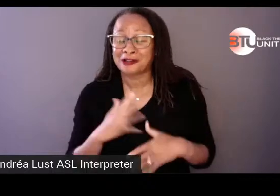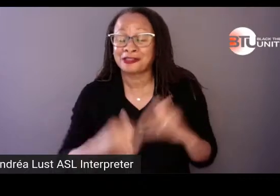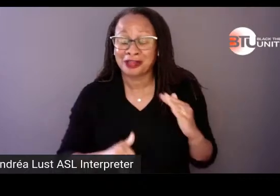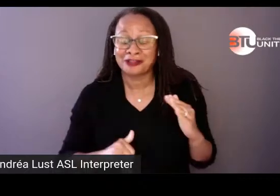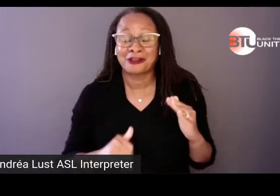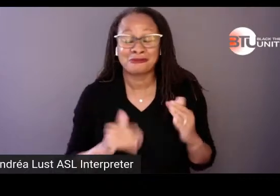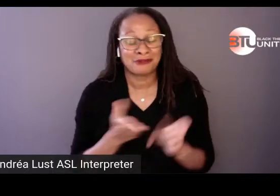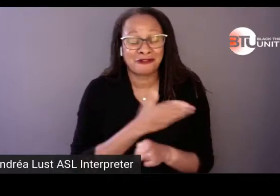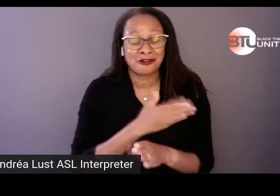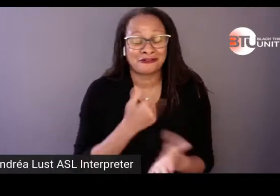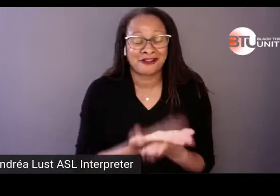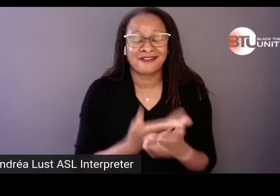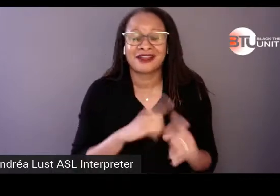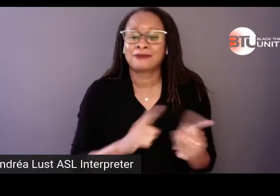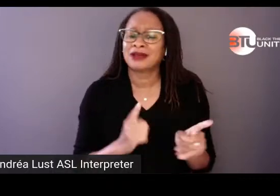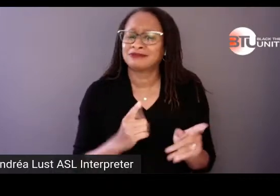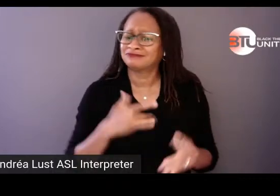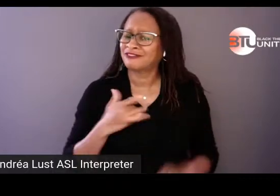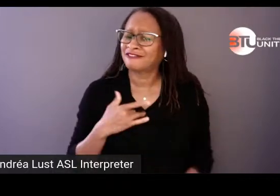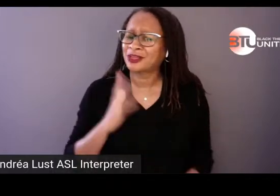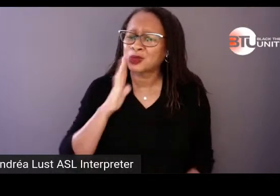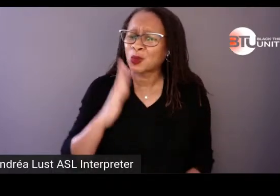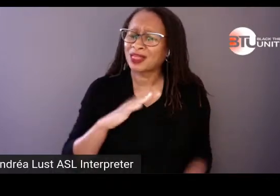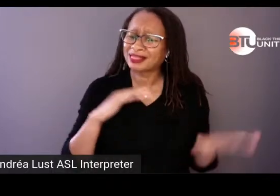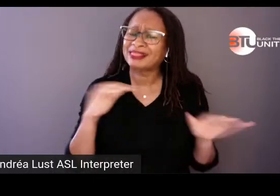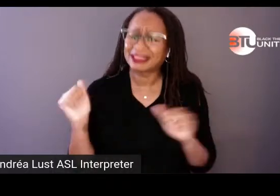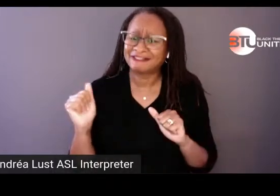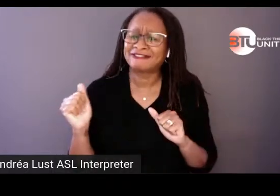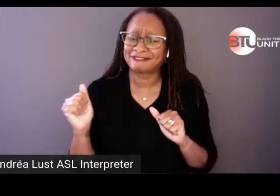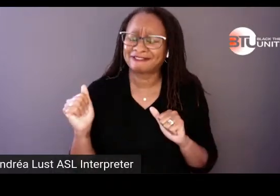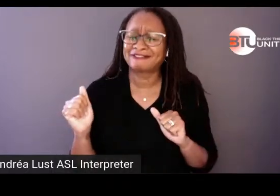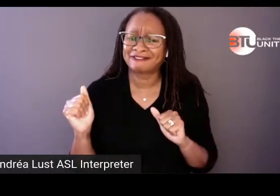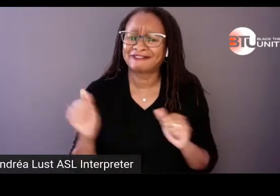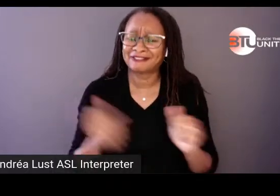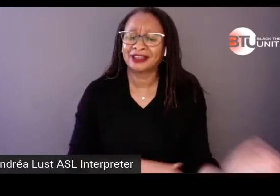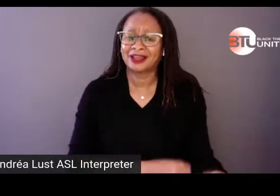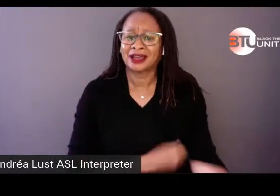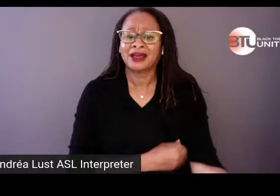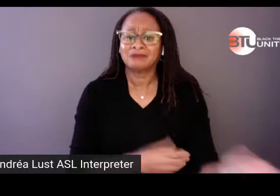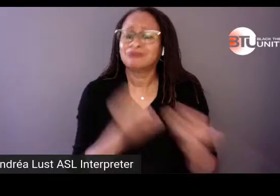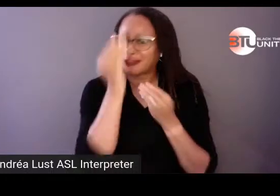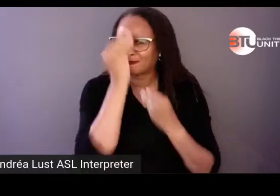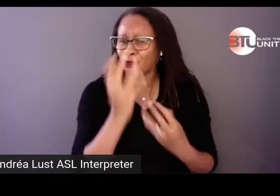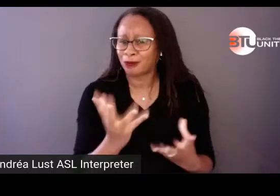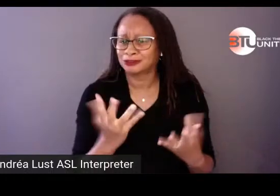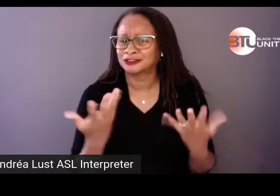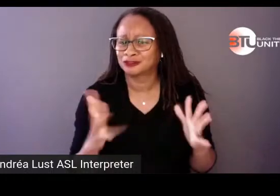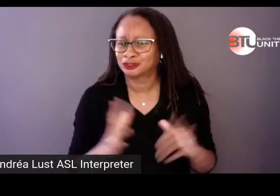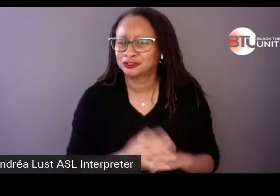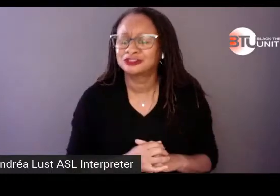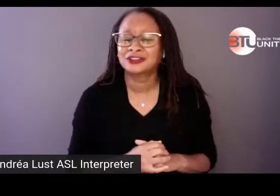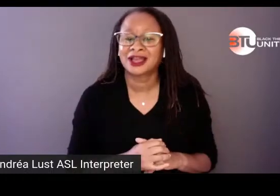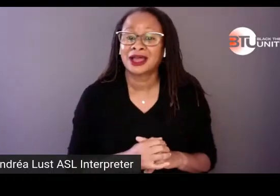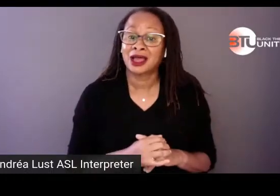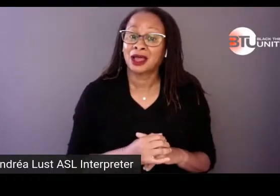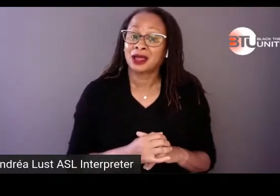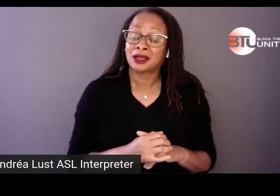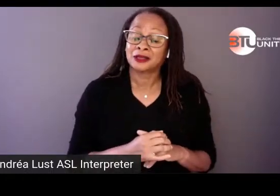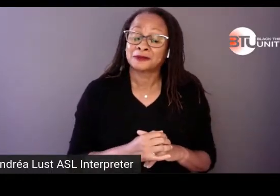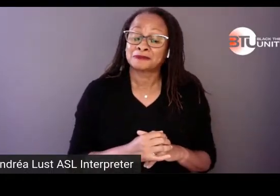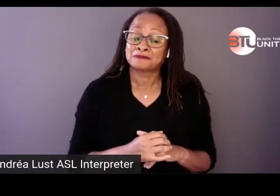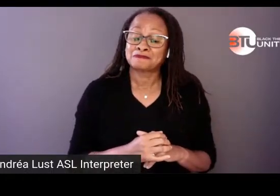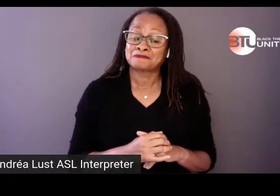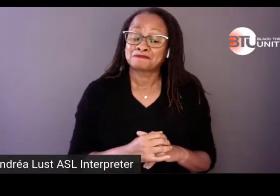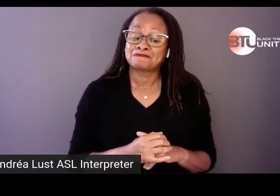think that you'll hopefully come away, you will have an opportunity to have some to ask questions, and hopefully you'll just come away with just a little